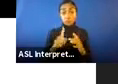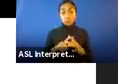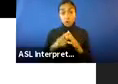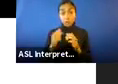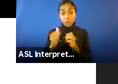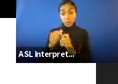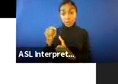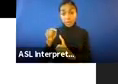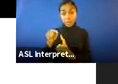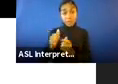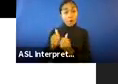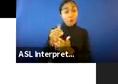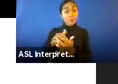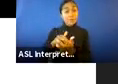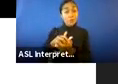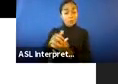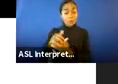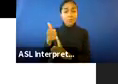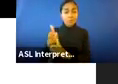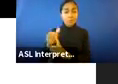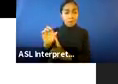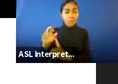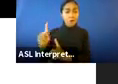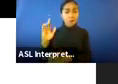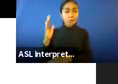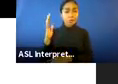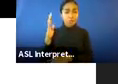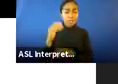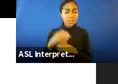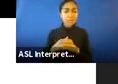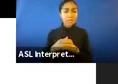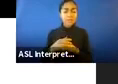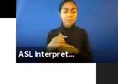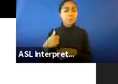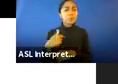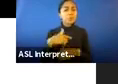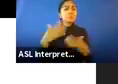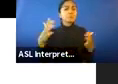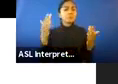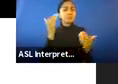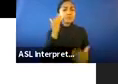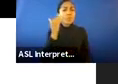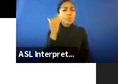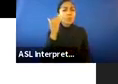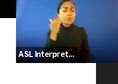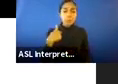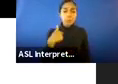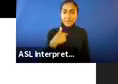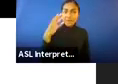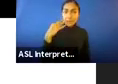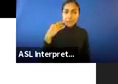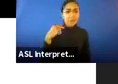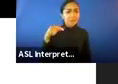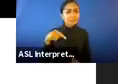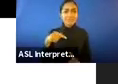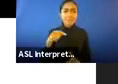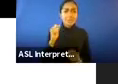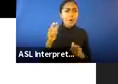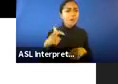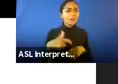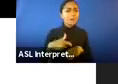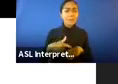this process. And we all know this. We all experience this all the time. We can tell